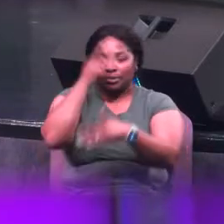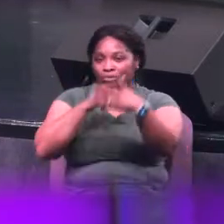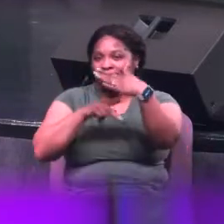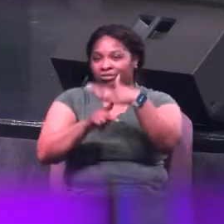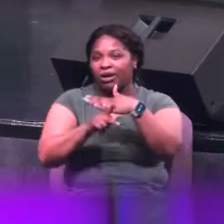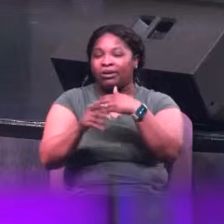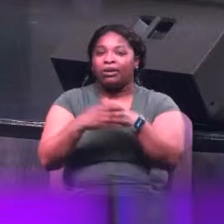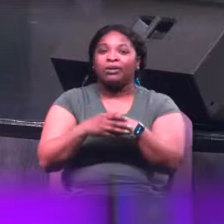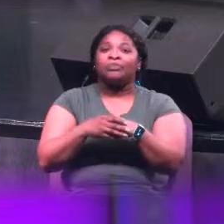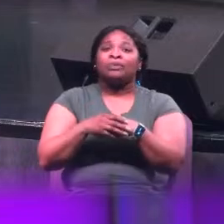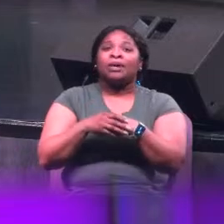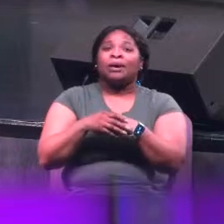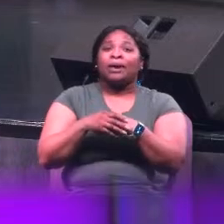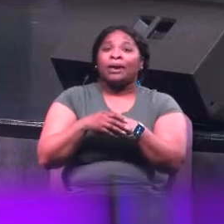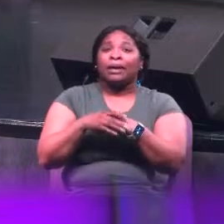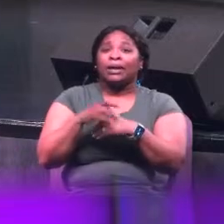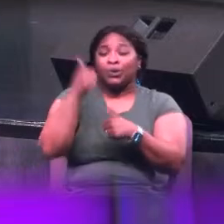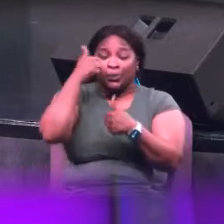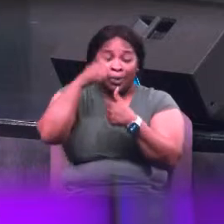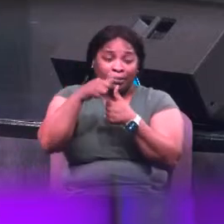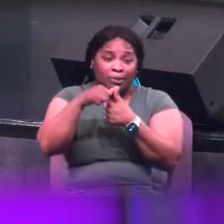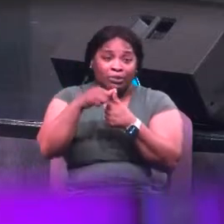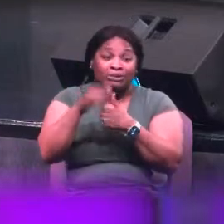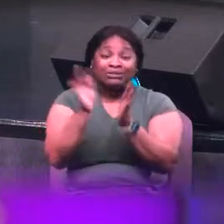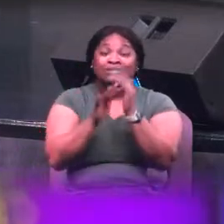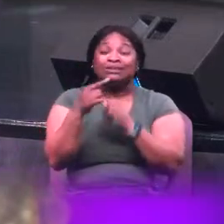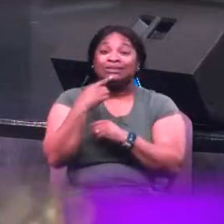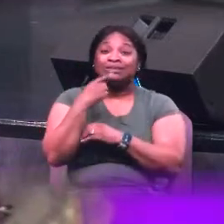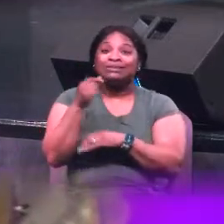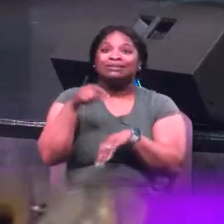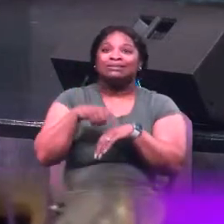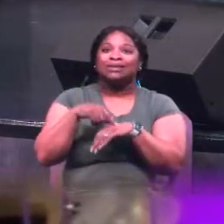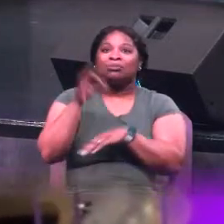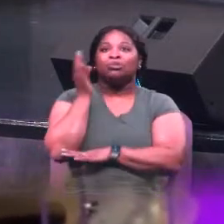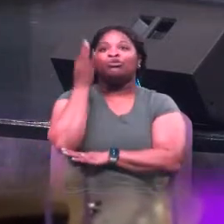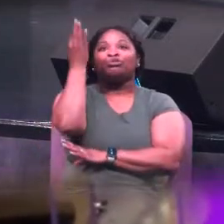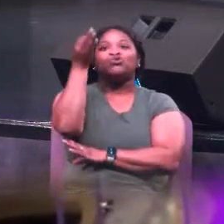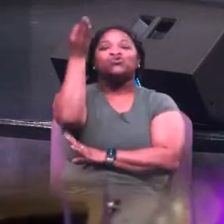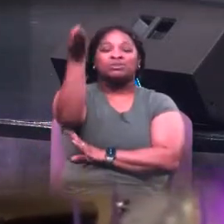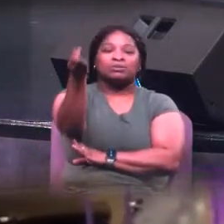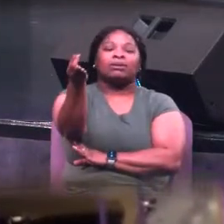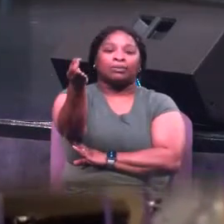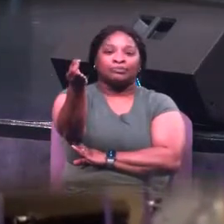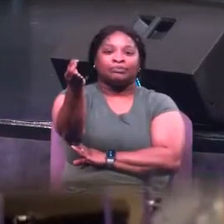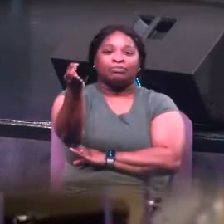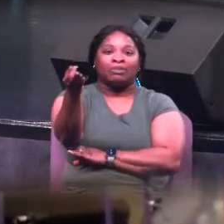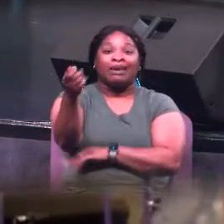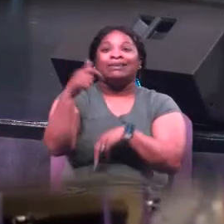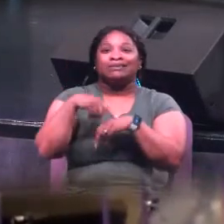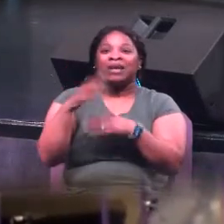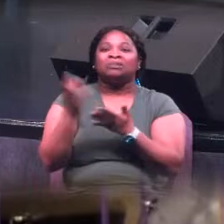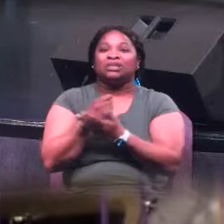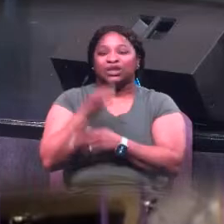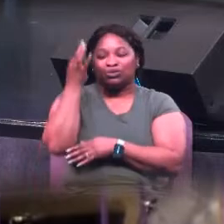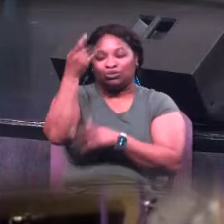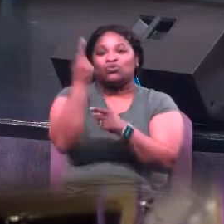after we're nostalgic, Jesus says it's time to be futuristic. It's time to get our future